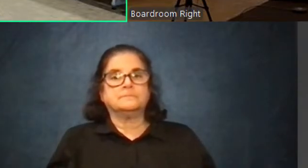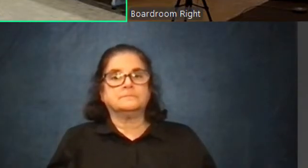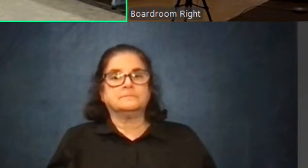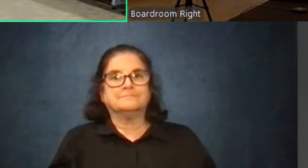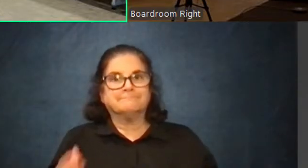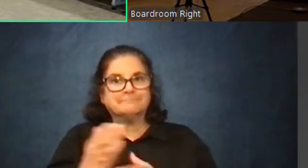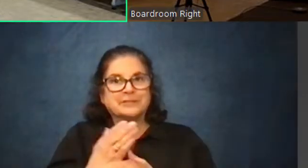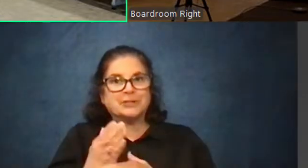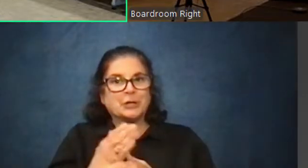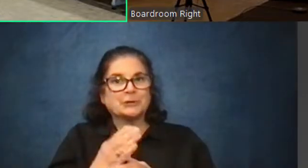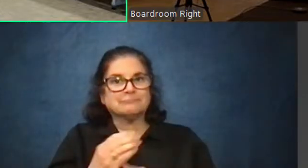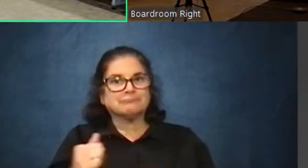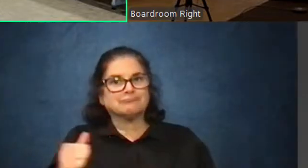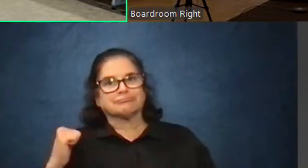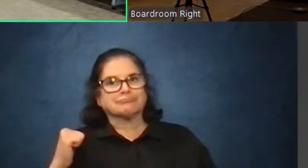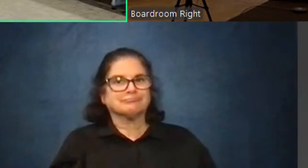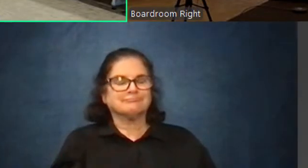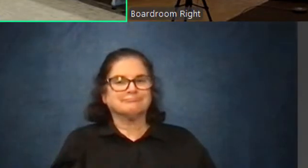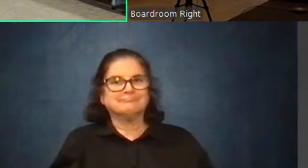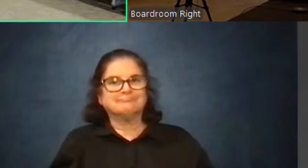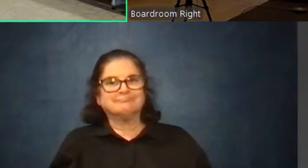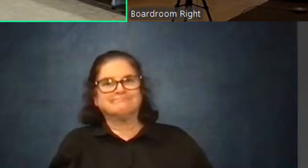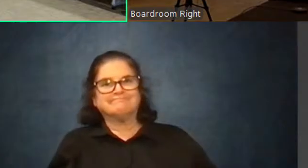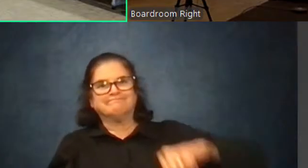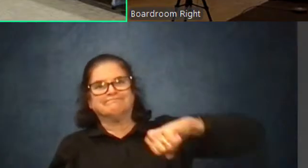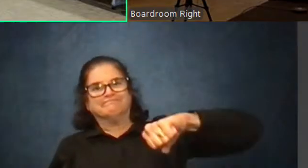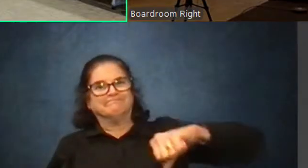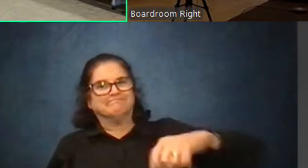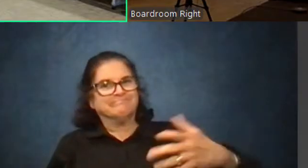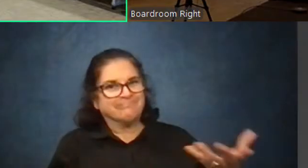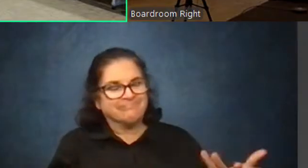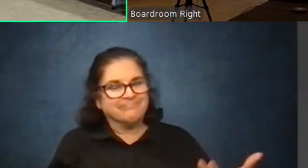Share. I don't want to share.